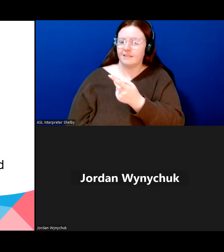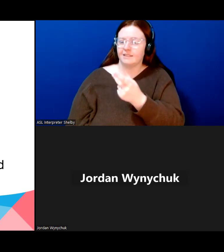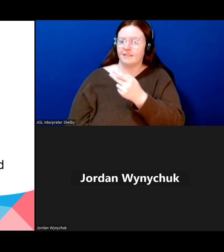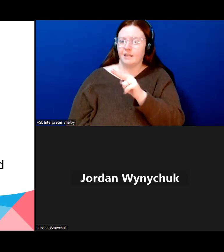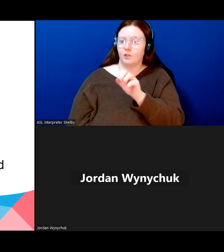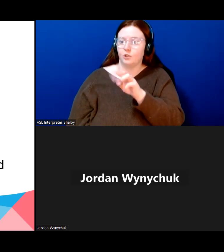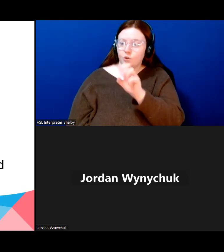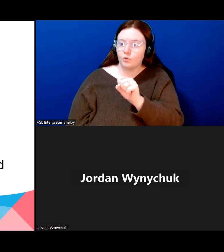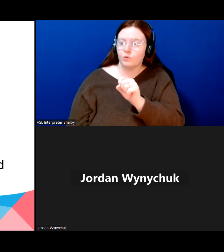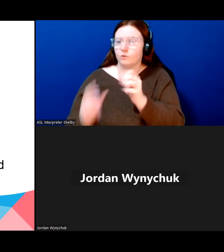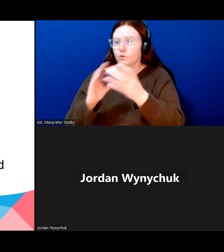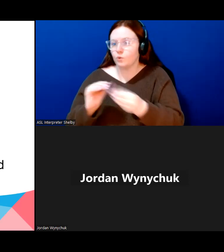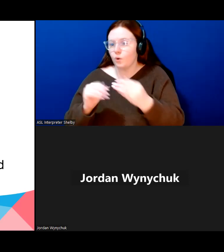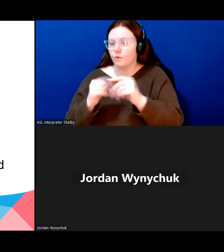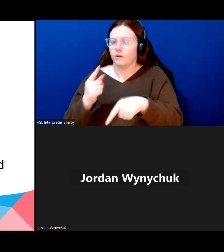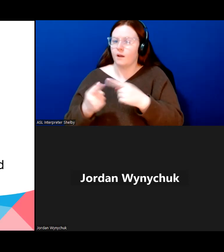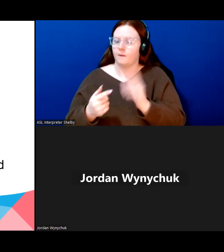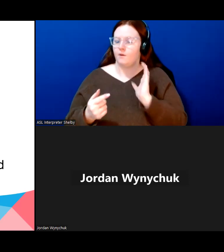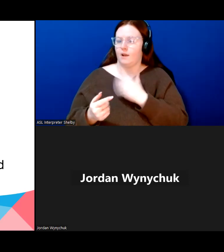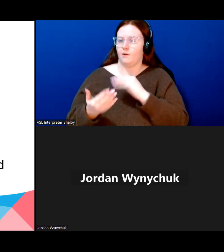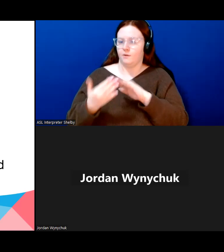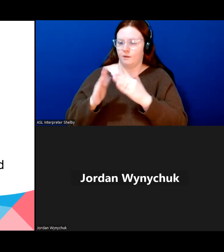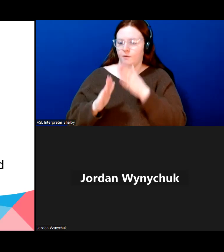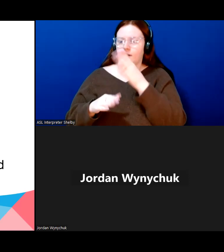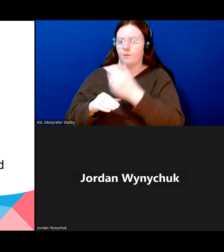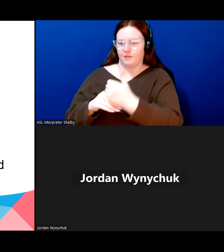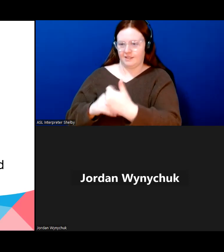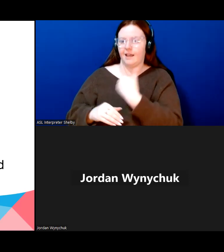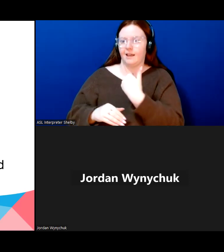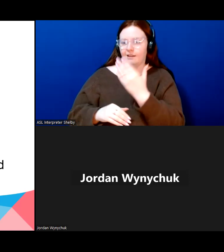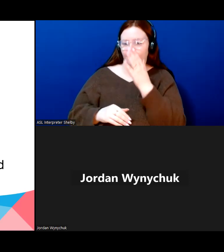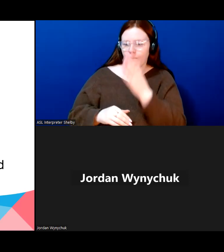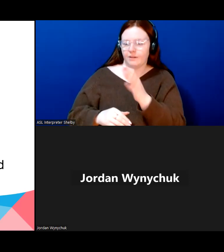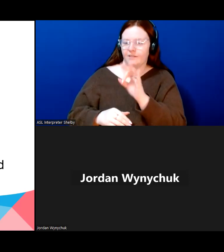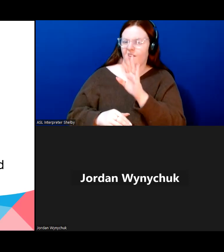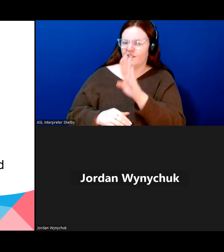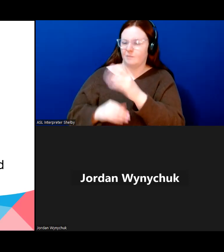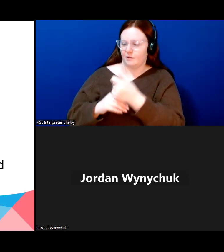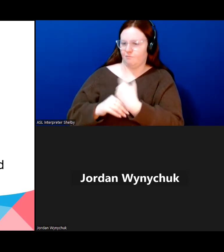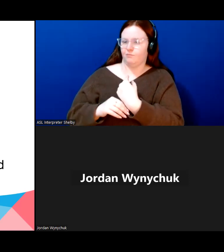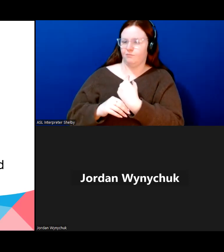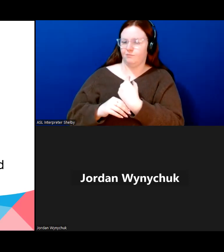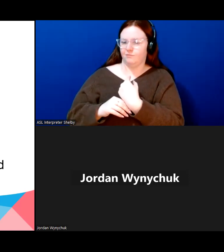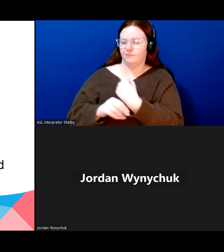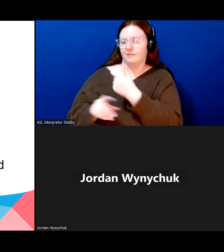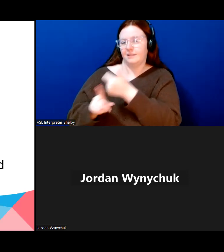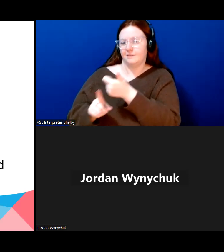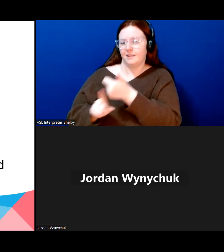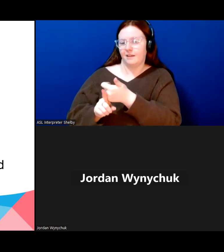about our community, he'll share it with me in Facebook Messenger. And he's like a